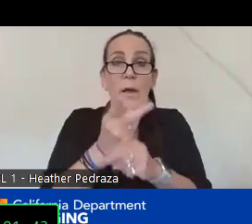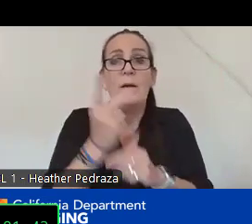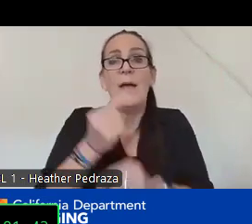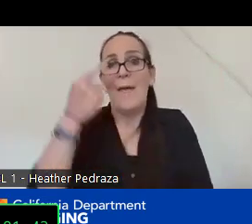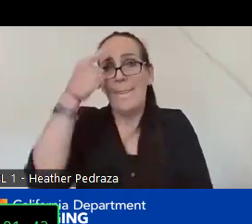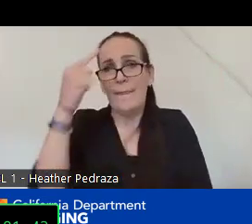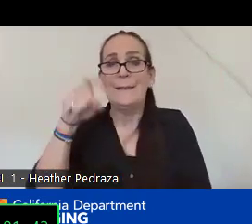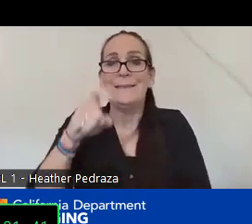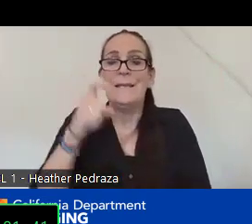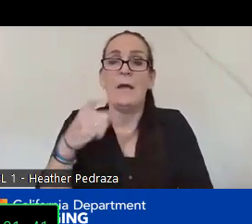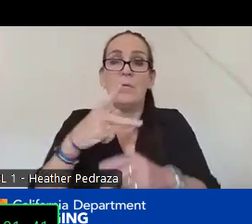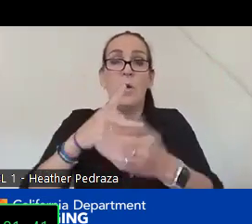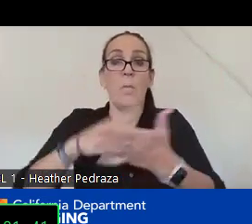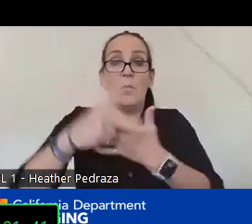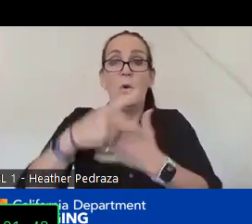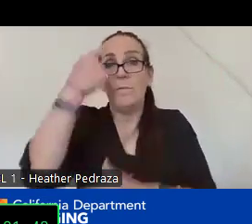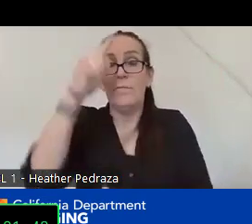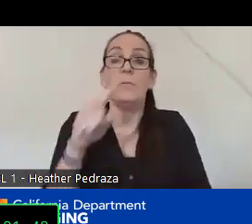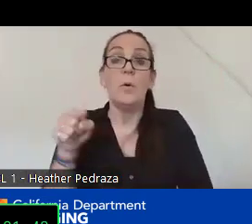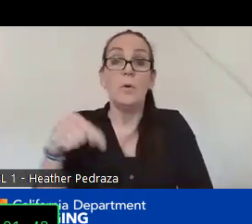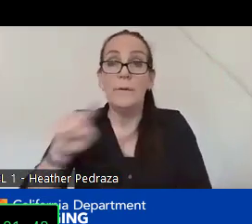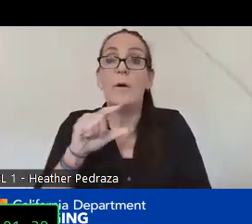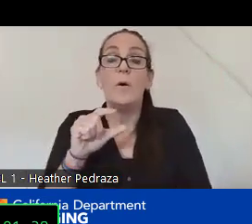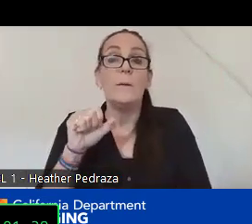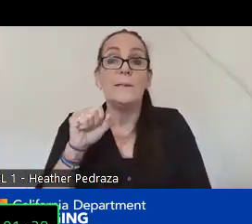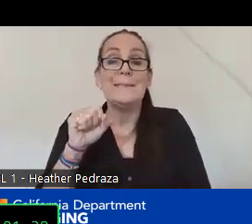seniors and people who have disabilities